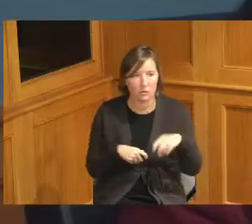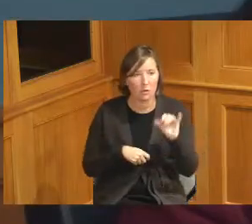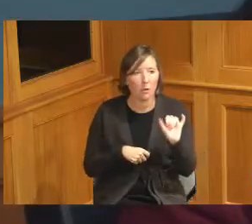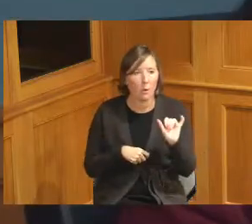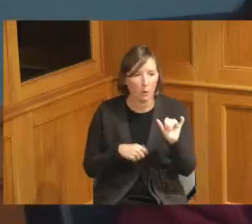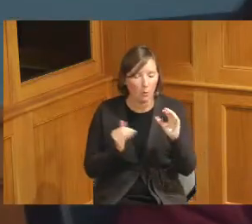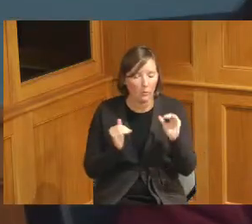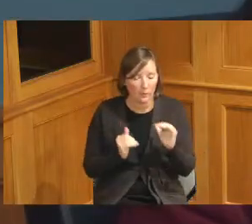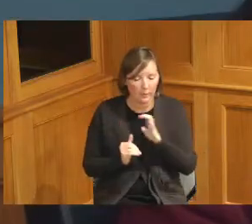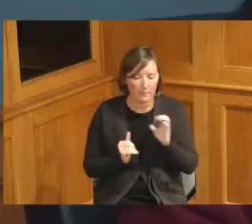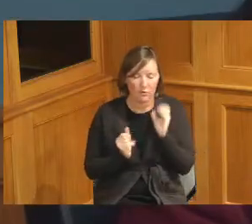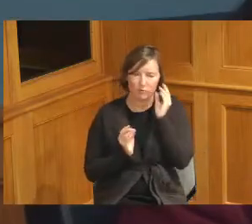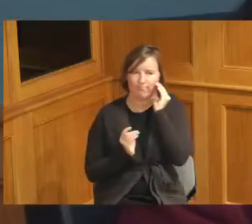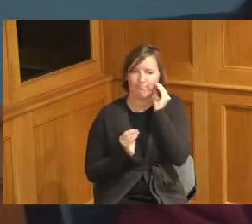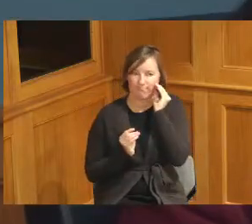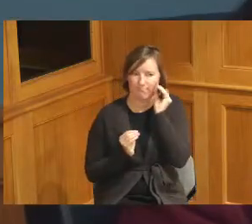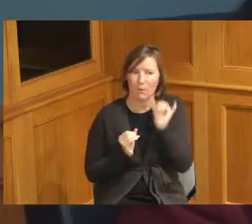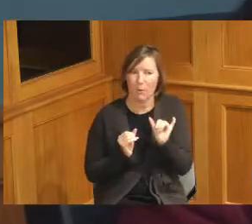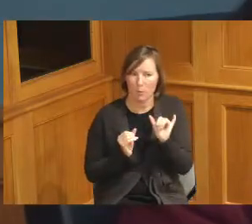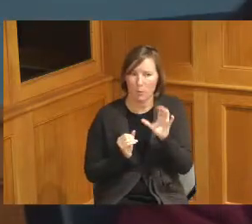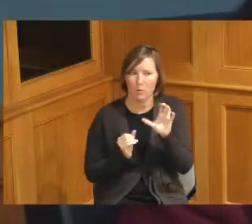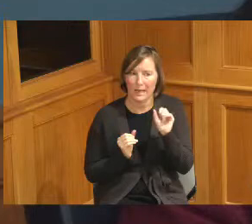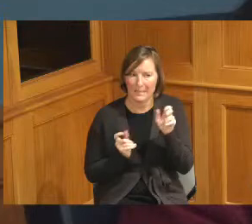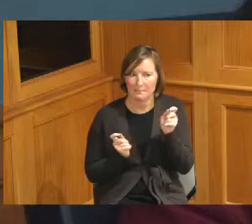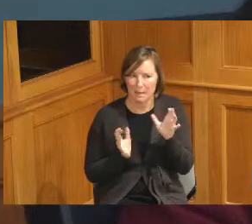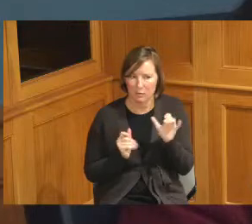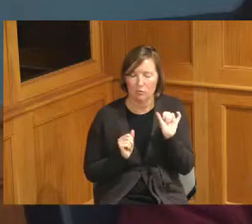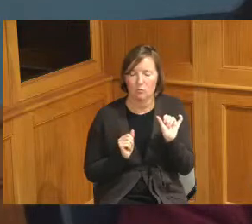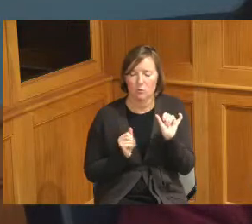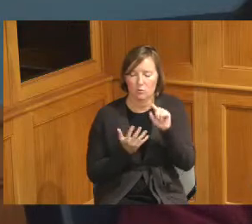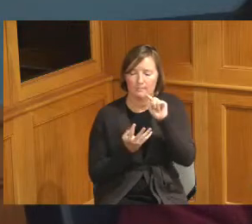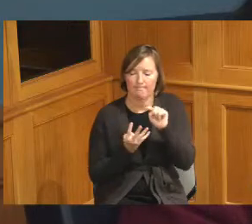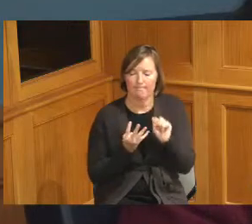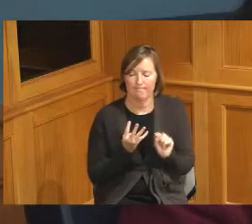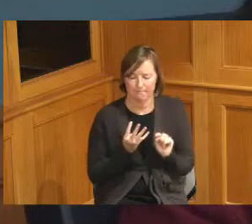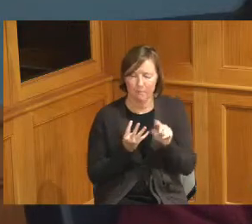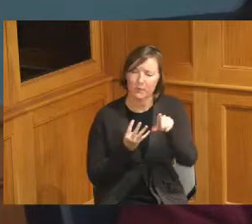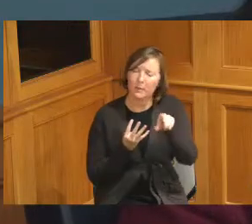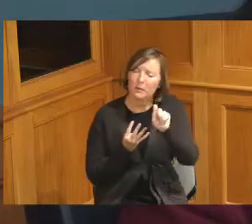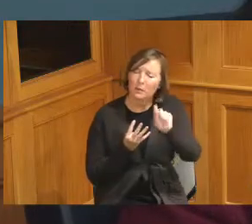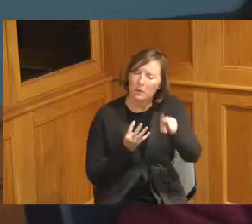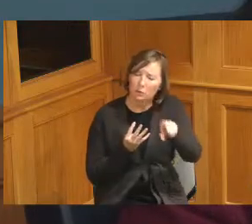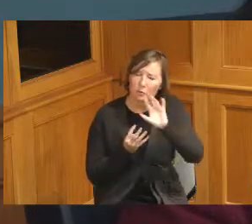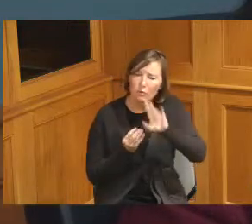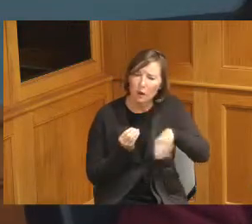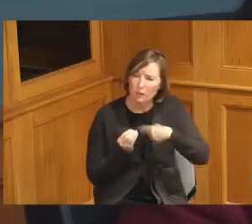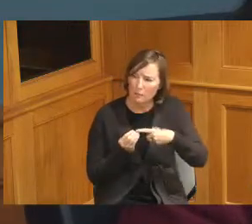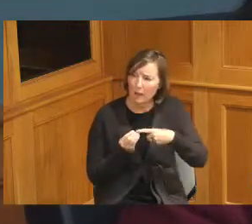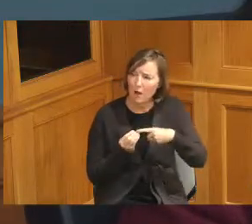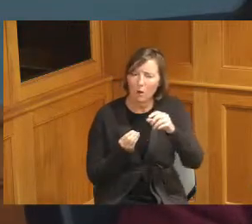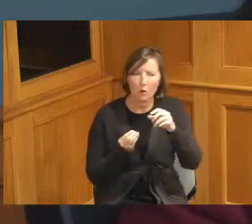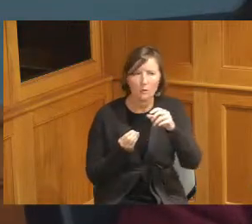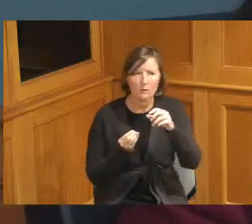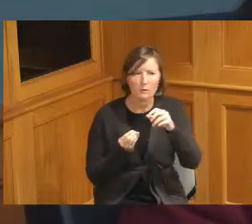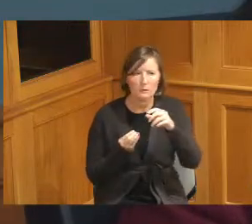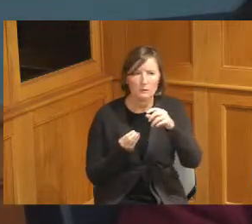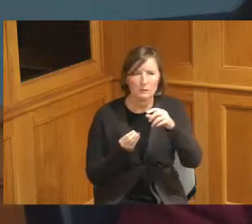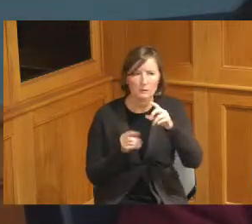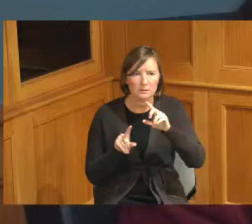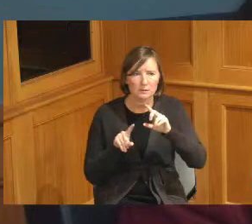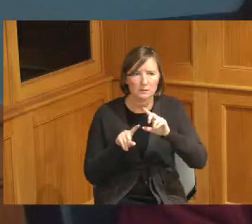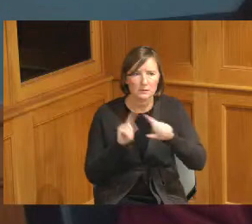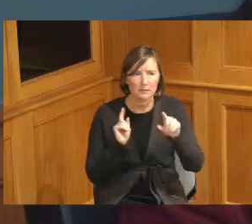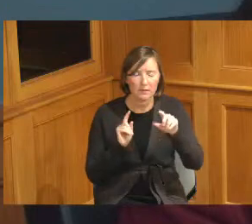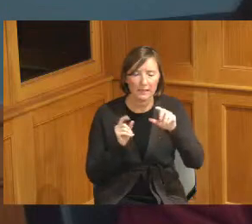also. Correct. Okay, let me see. I think I had, you mentioned about Season Good decided to fund